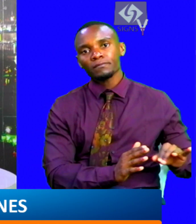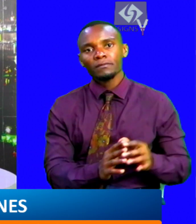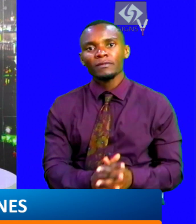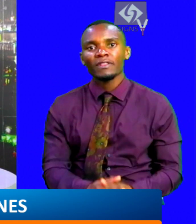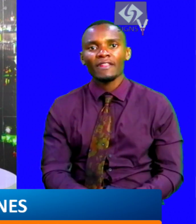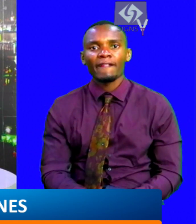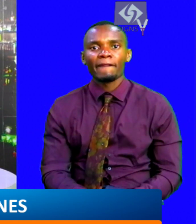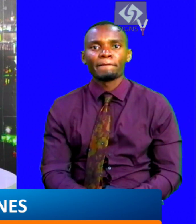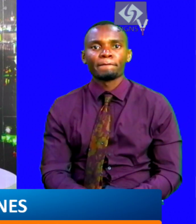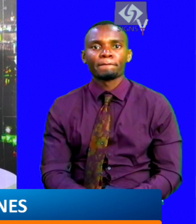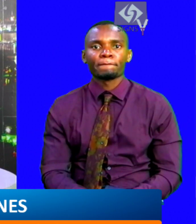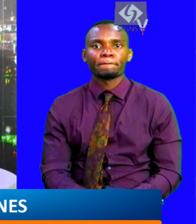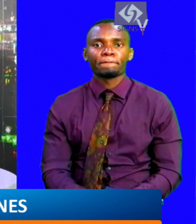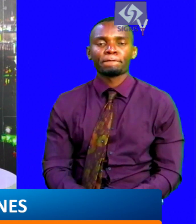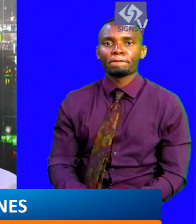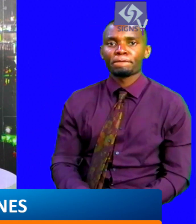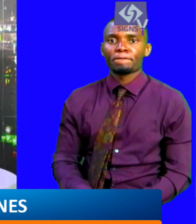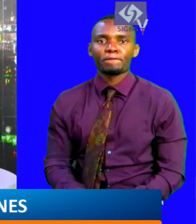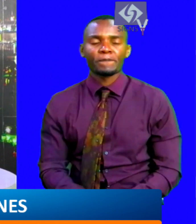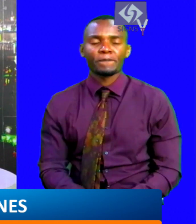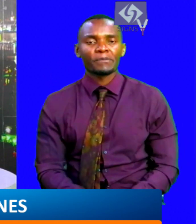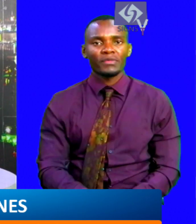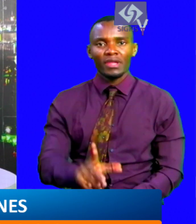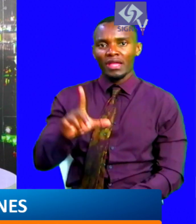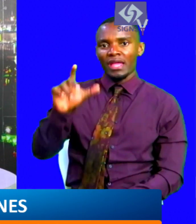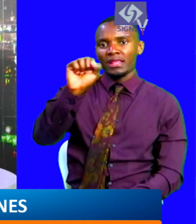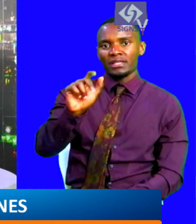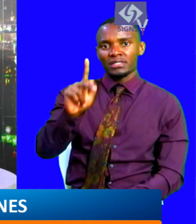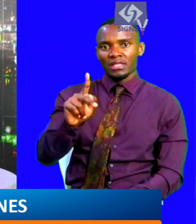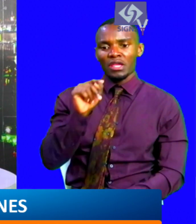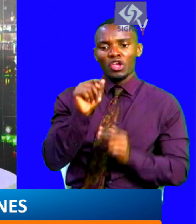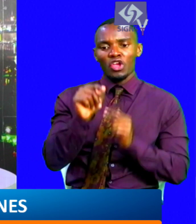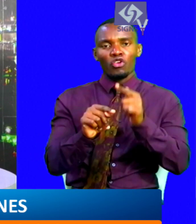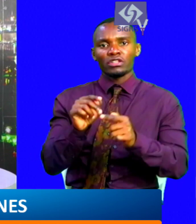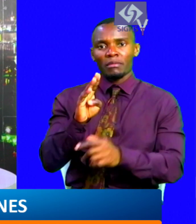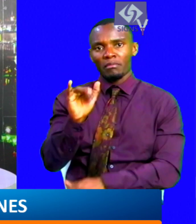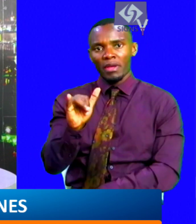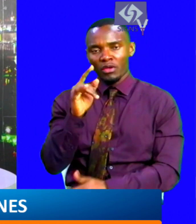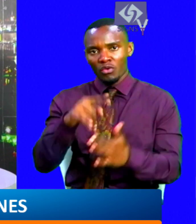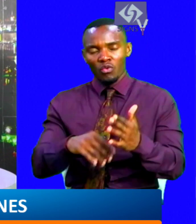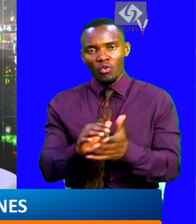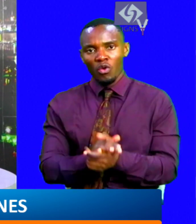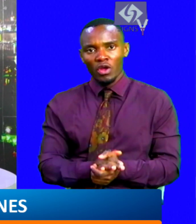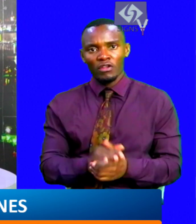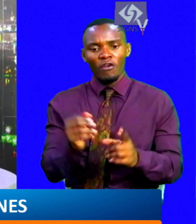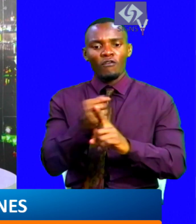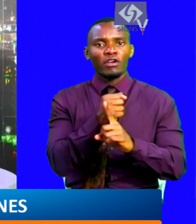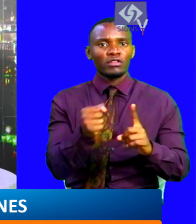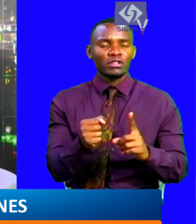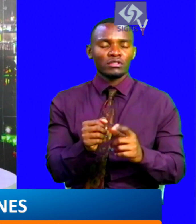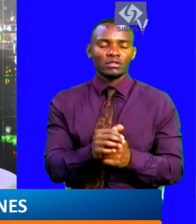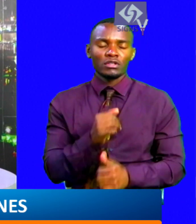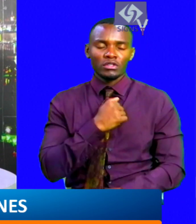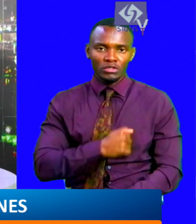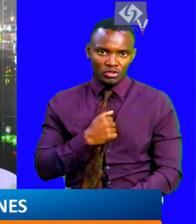and we are proceeding well with the disciplinary hearings.